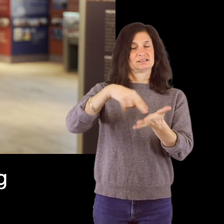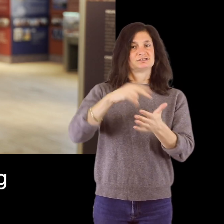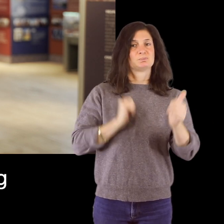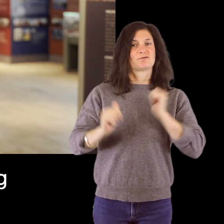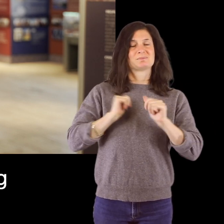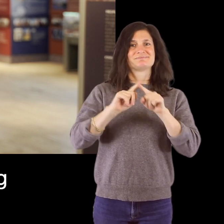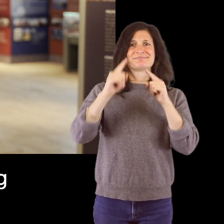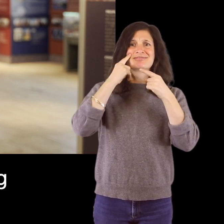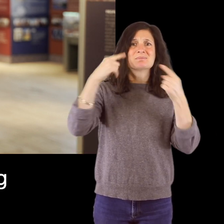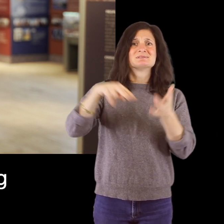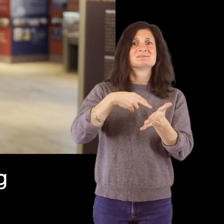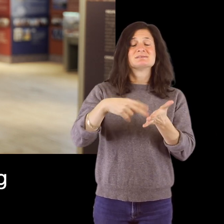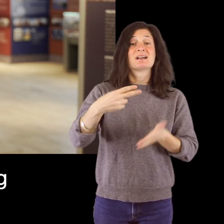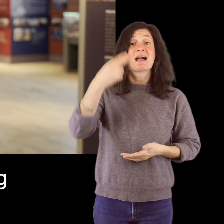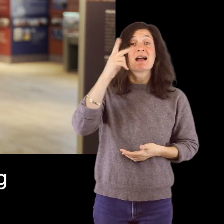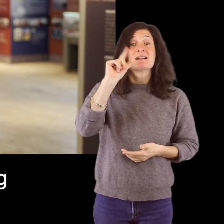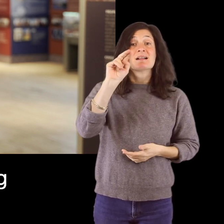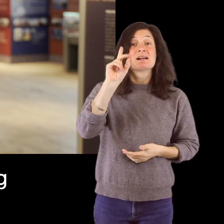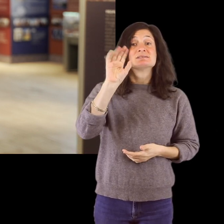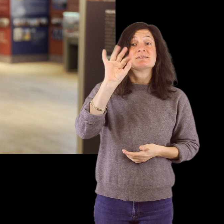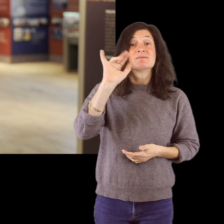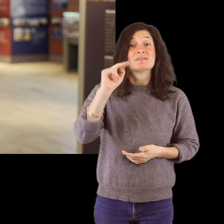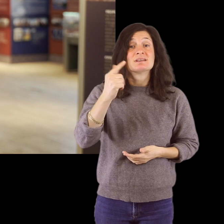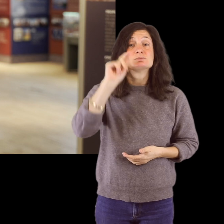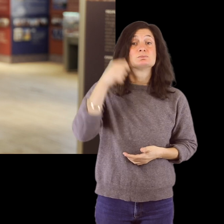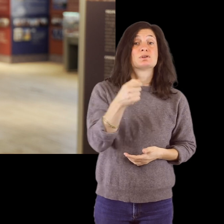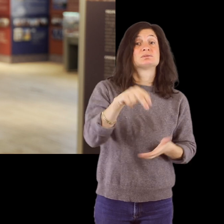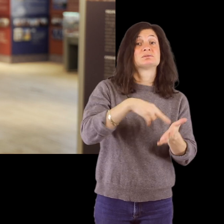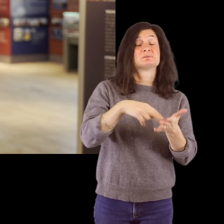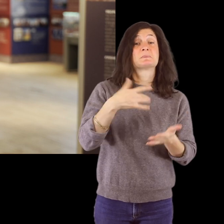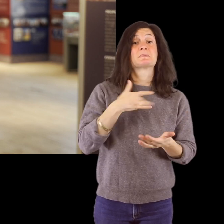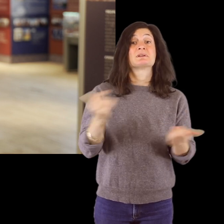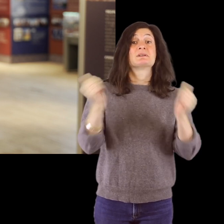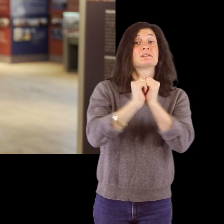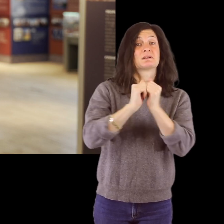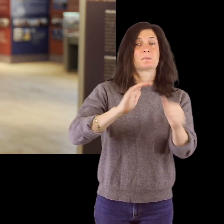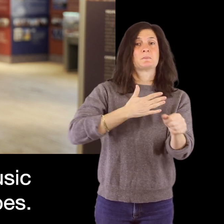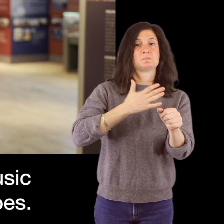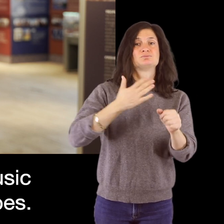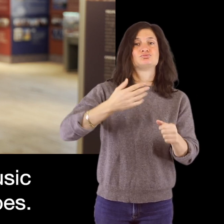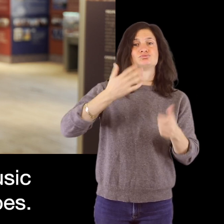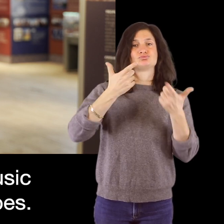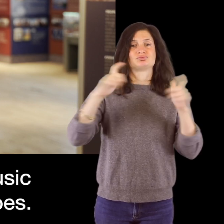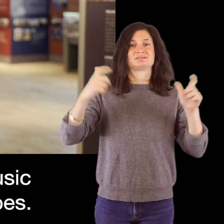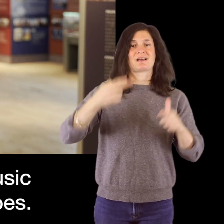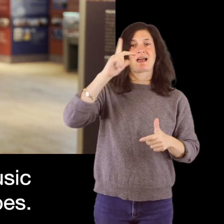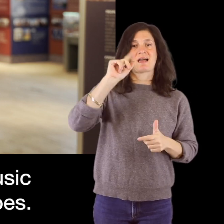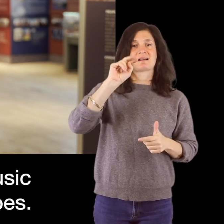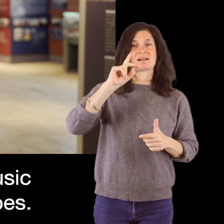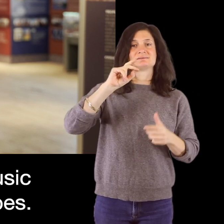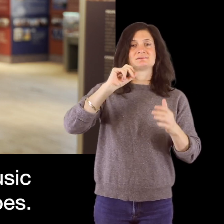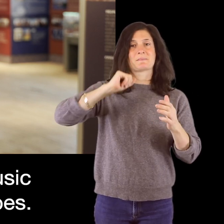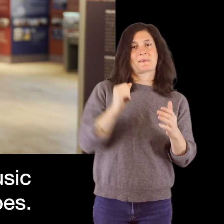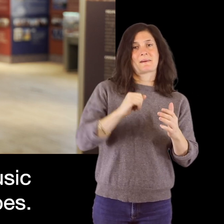feature groups of dancers performing the more famous dances like the Highland Fling or a sword dance, most often accompanied